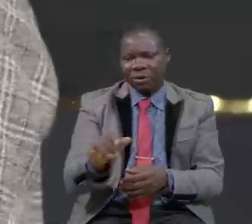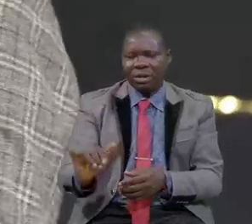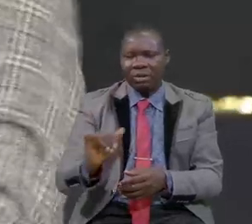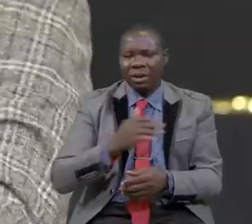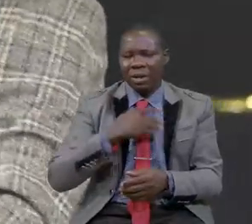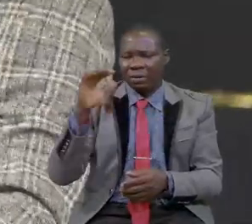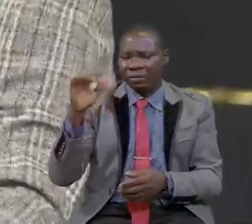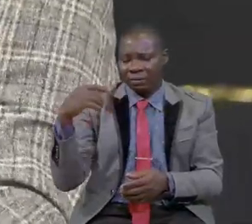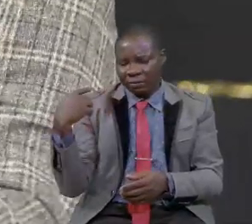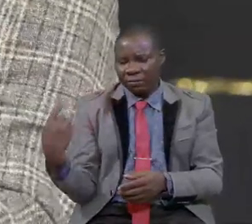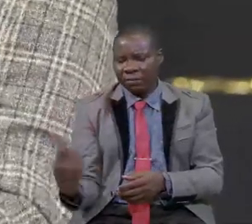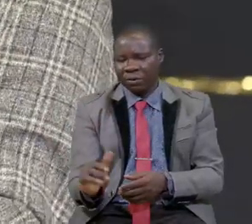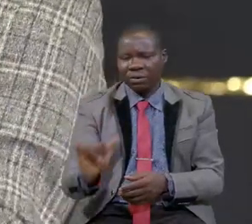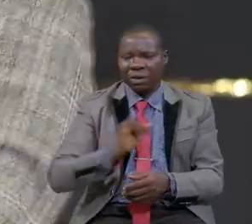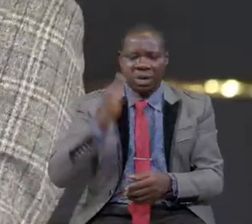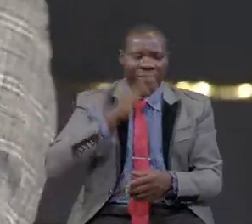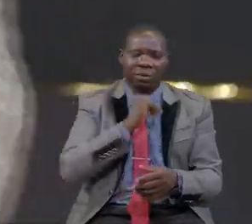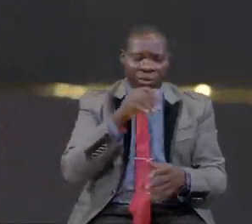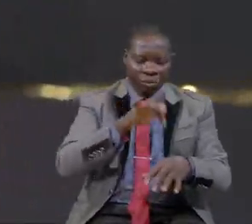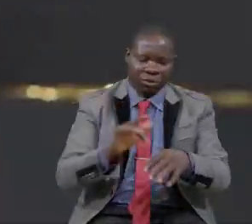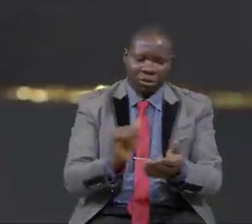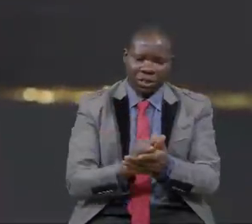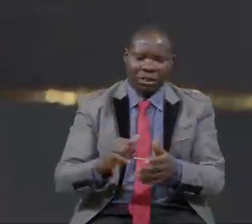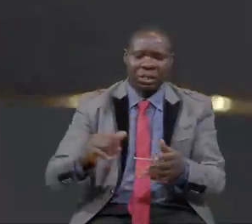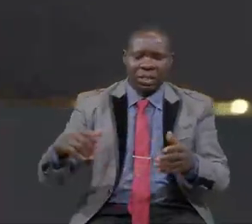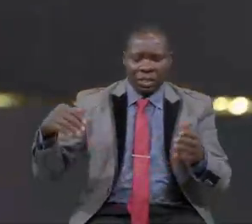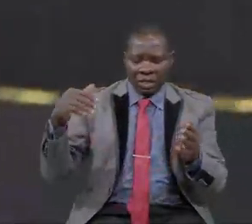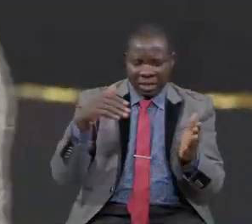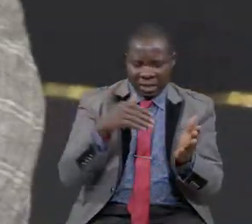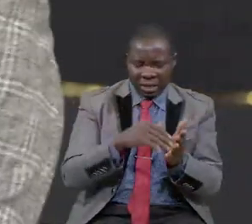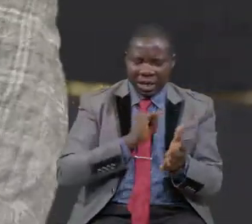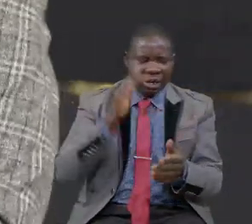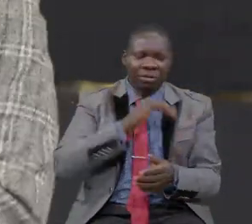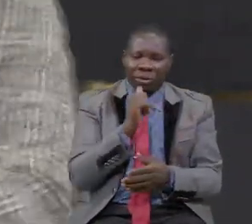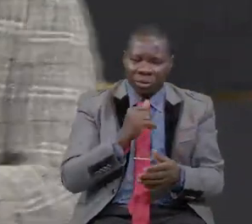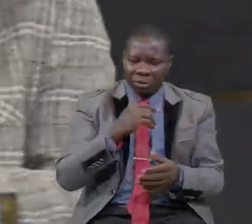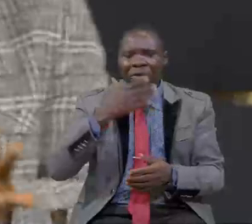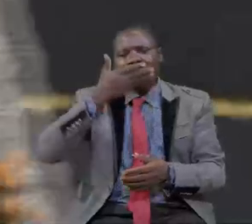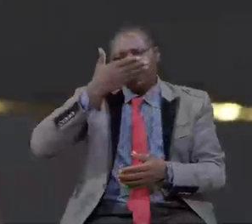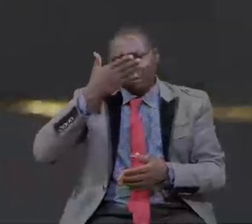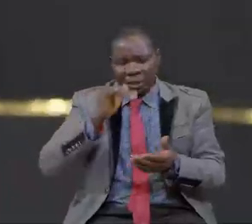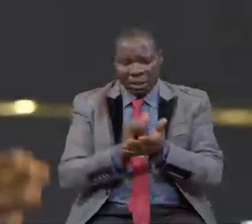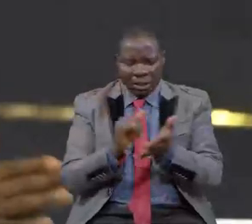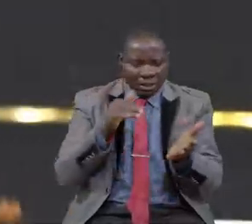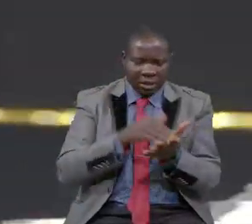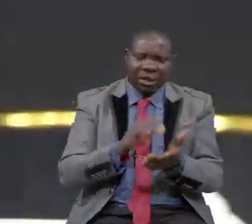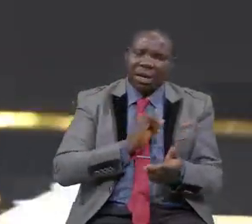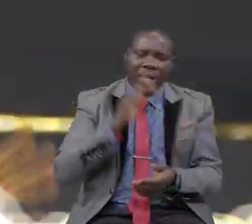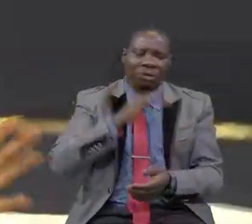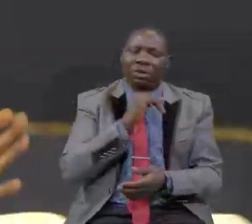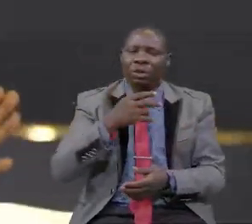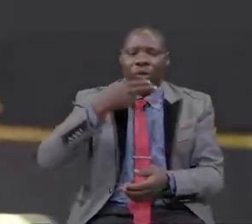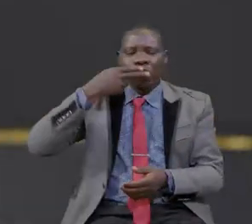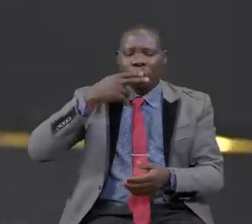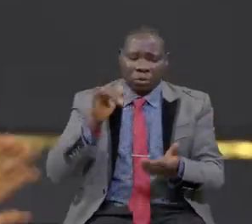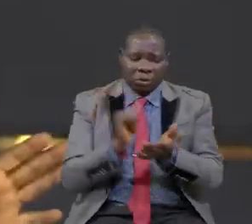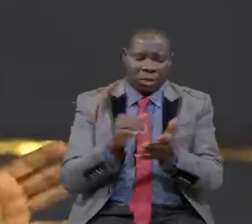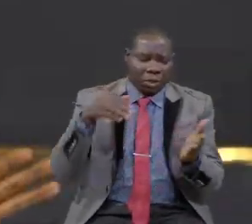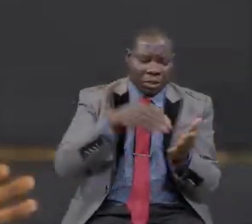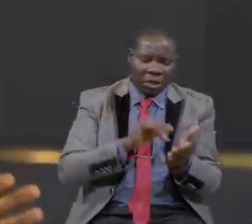that again. I will not smoke that again. I will not drink that again. I will not worship